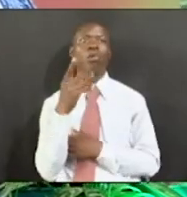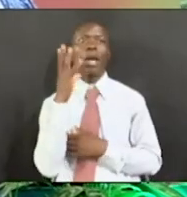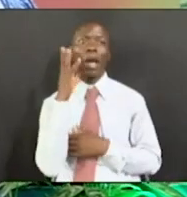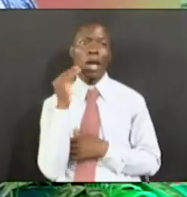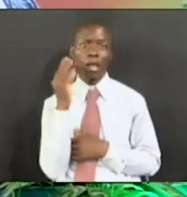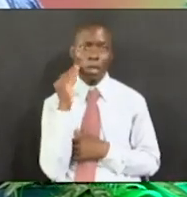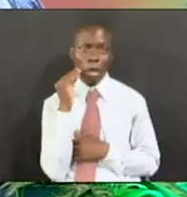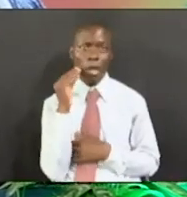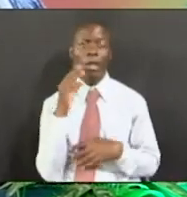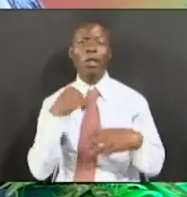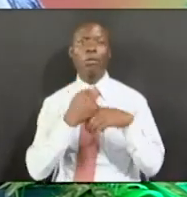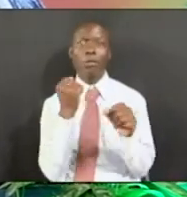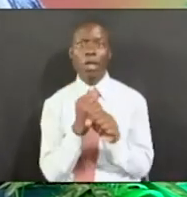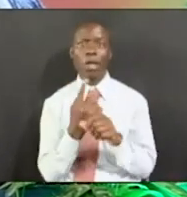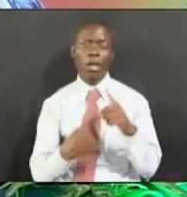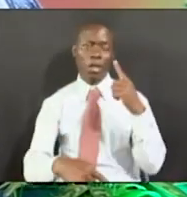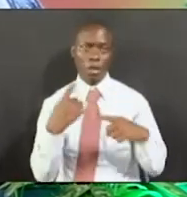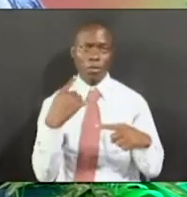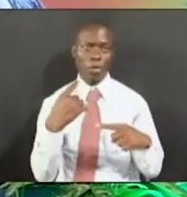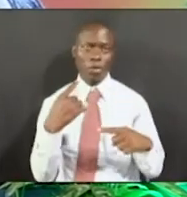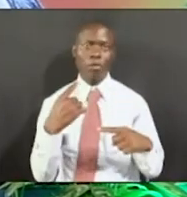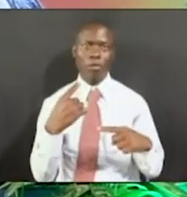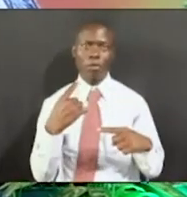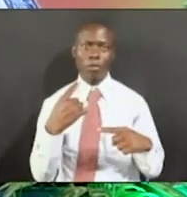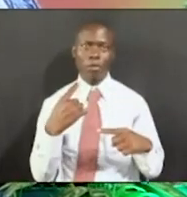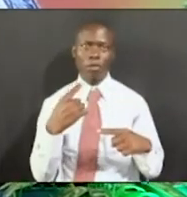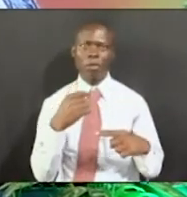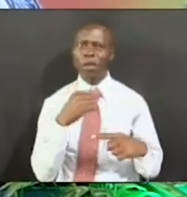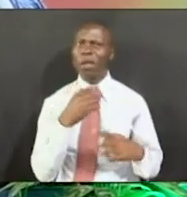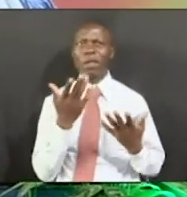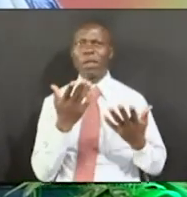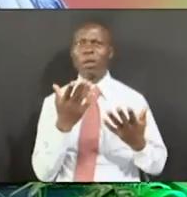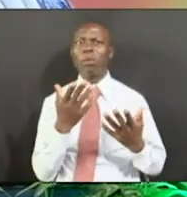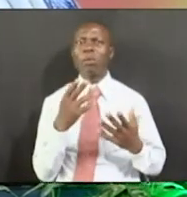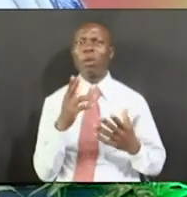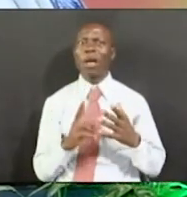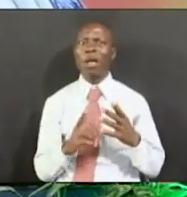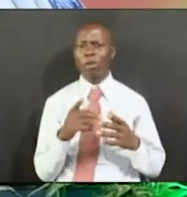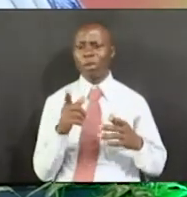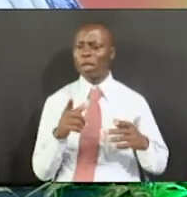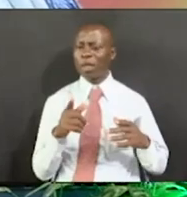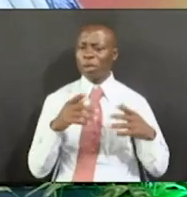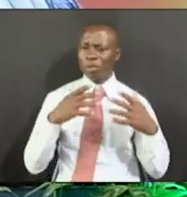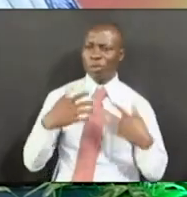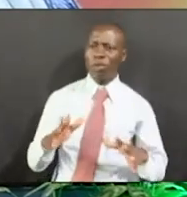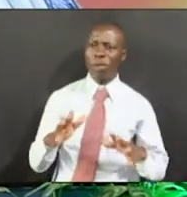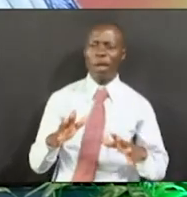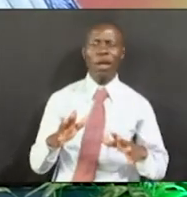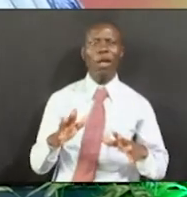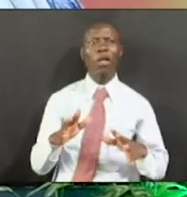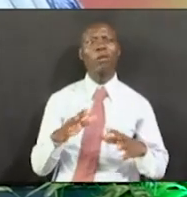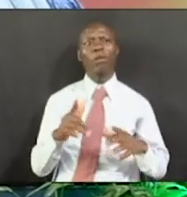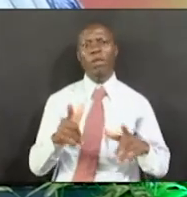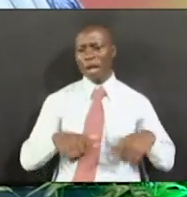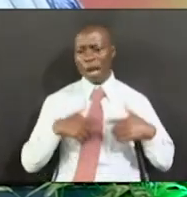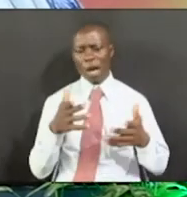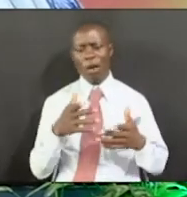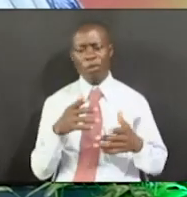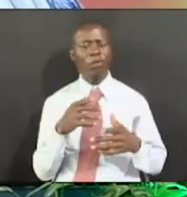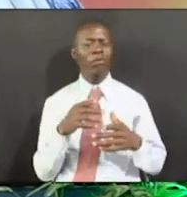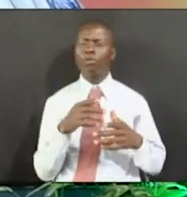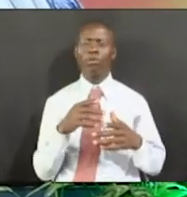in making champions. Don't give up in this life. Even if you are single, don't